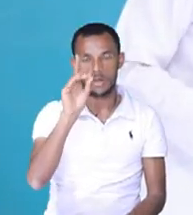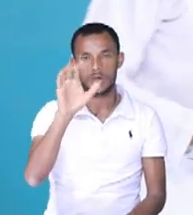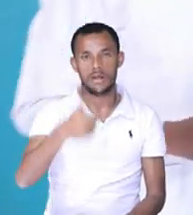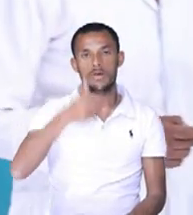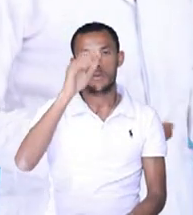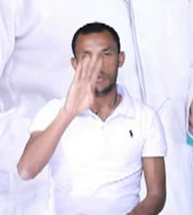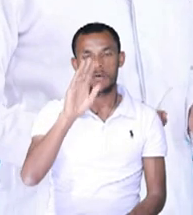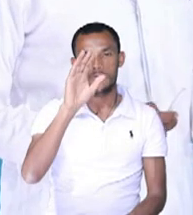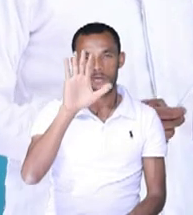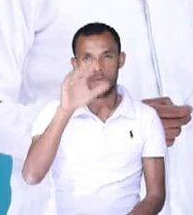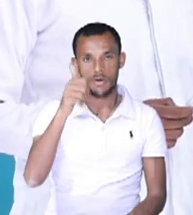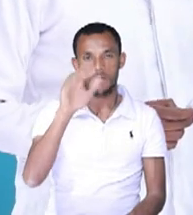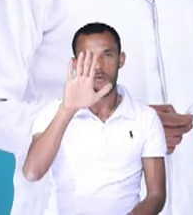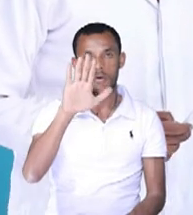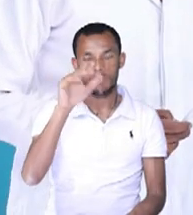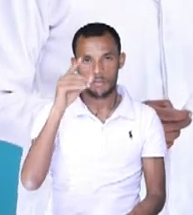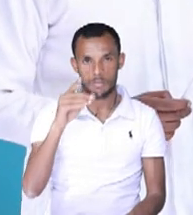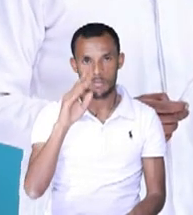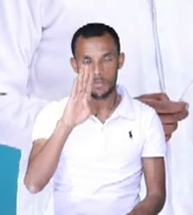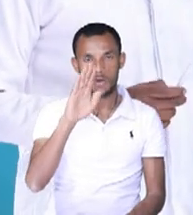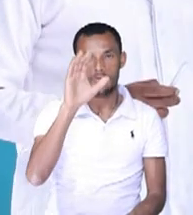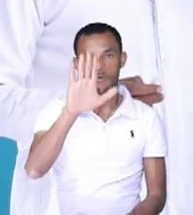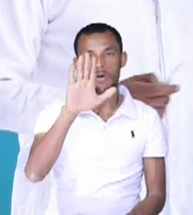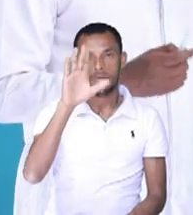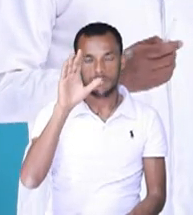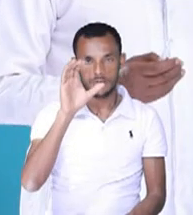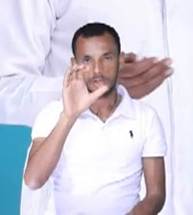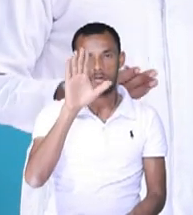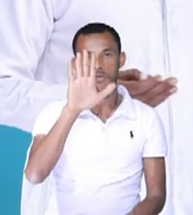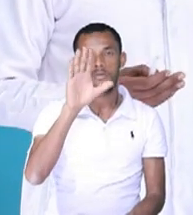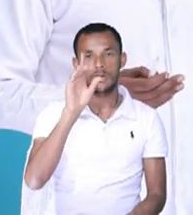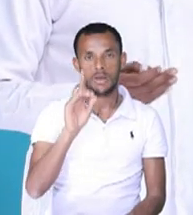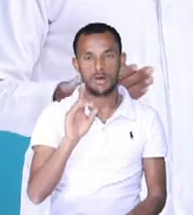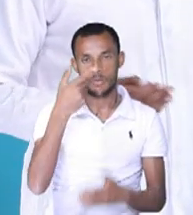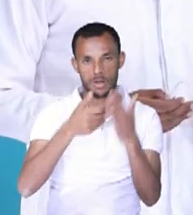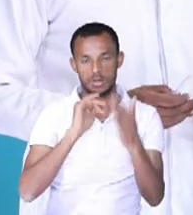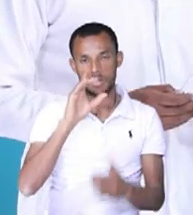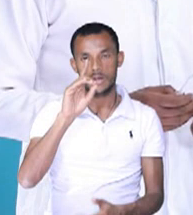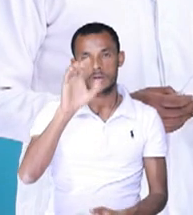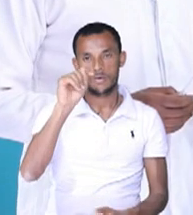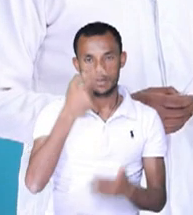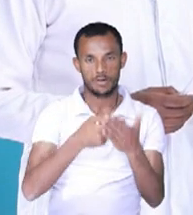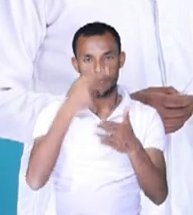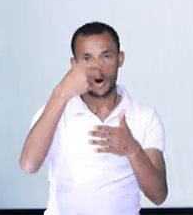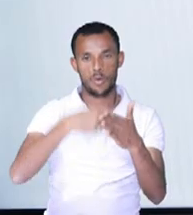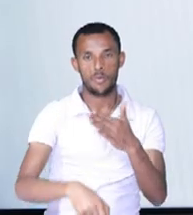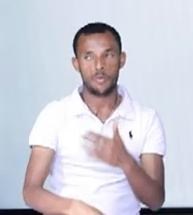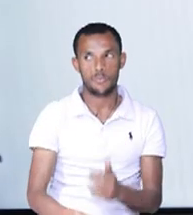B, 5A, 5B, 5C, 5D. What is the determinant of these values?